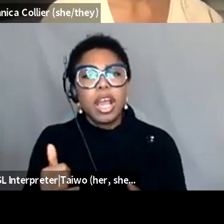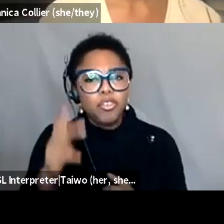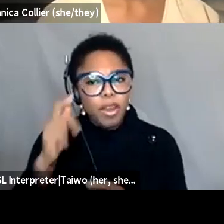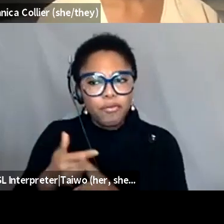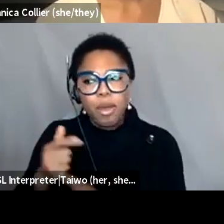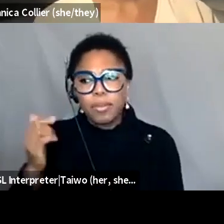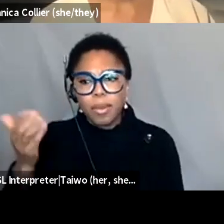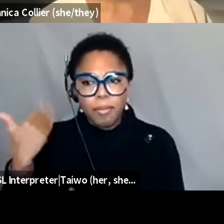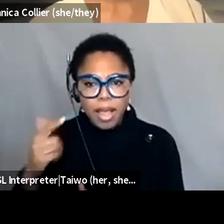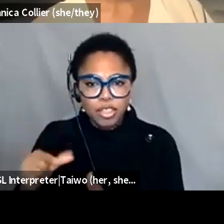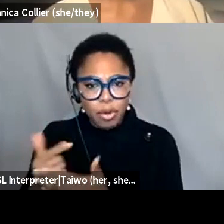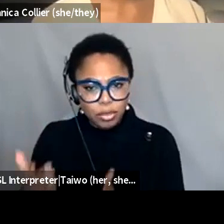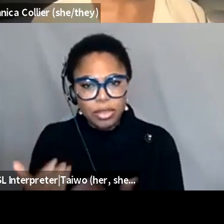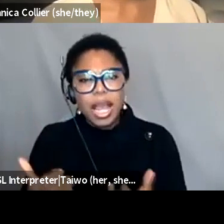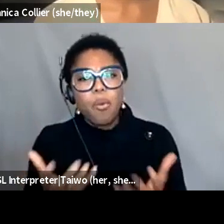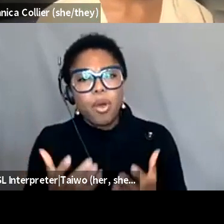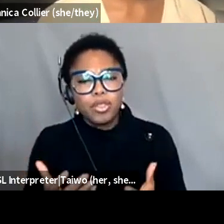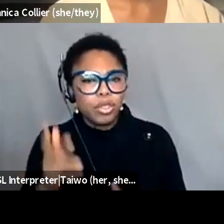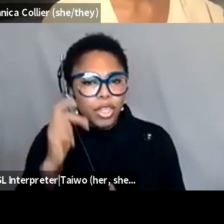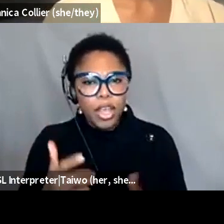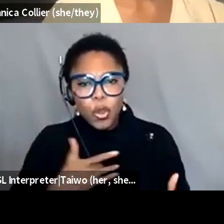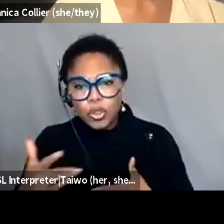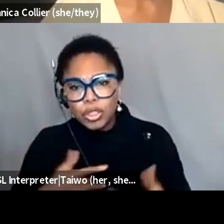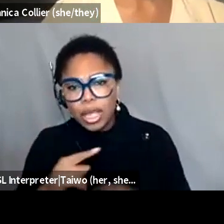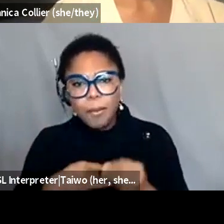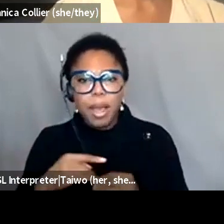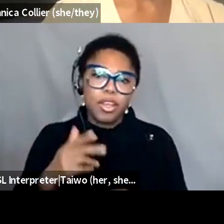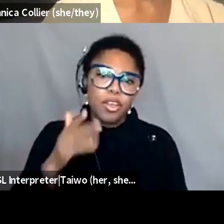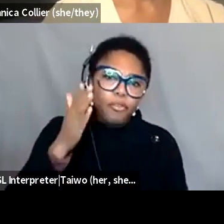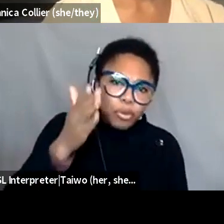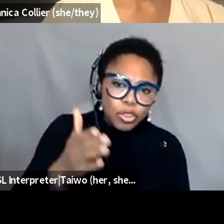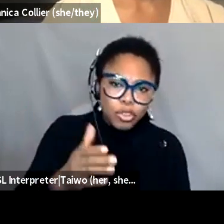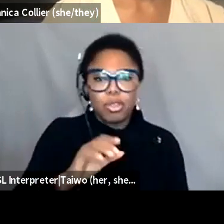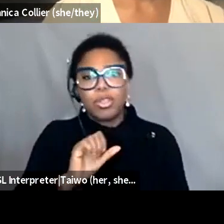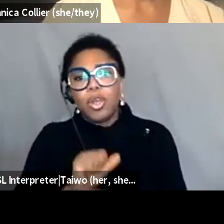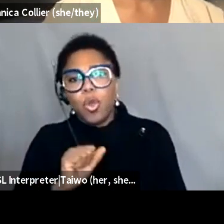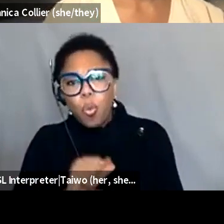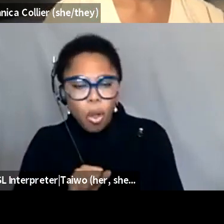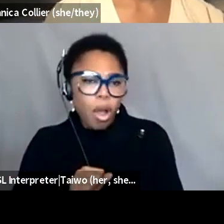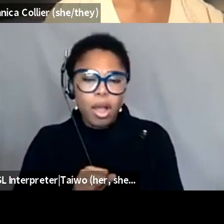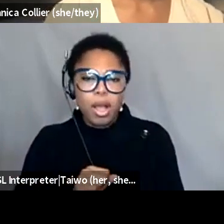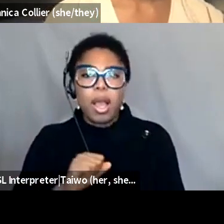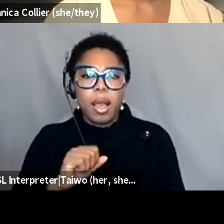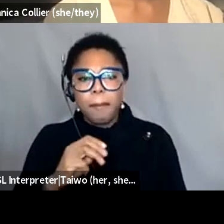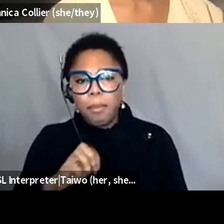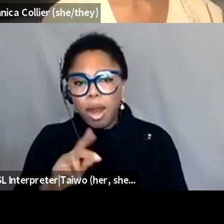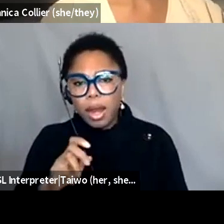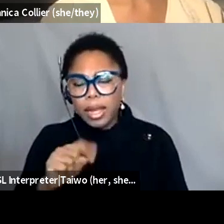and aspirations about, you know, the future and the job market. Oh man, I mean, to be